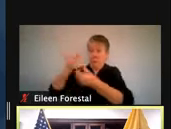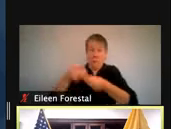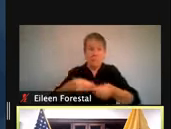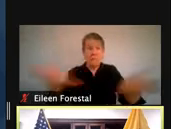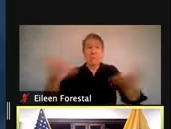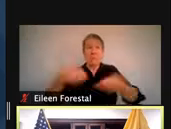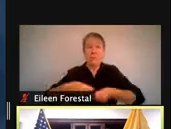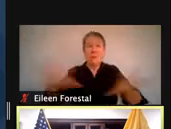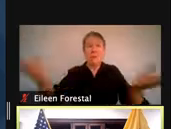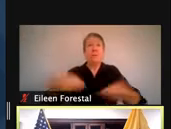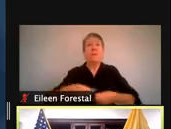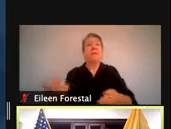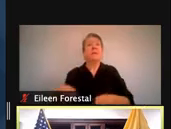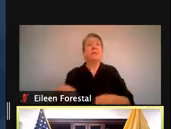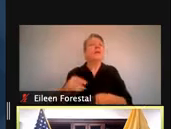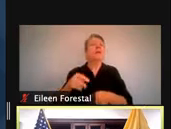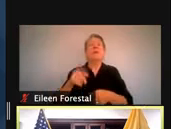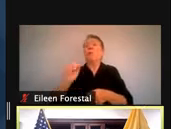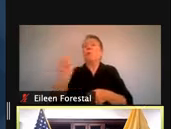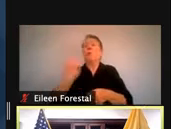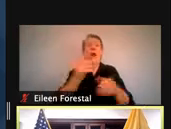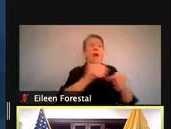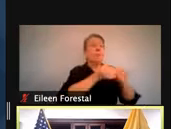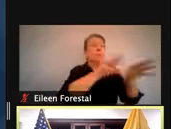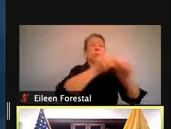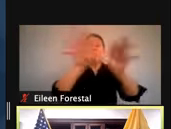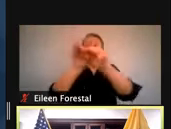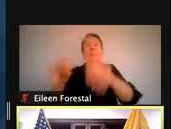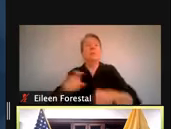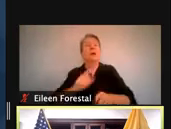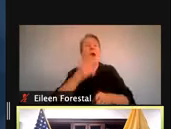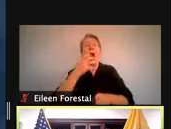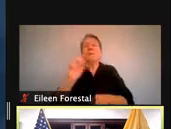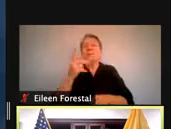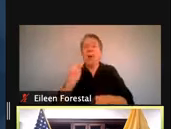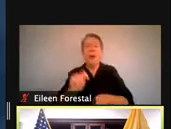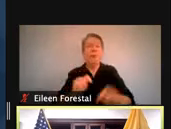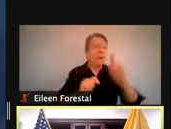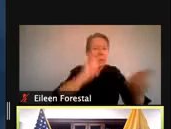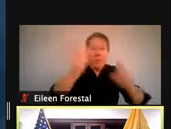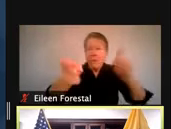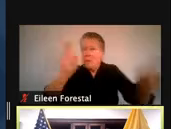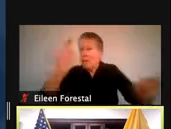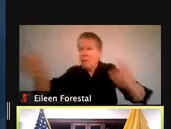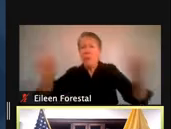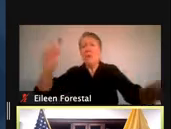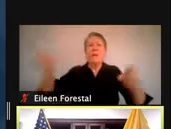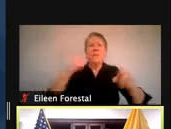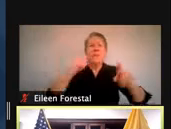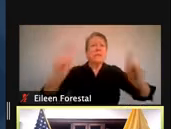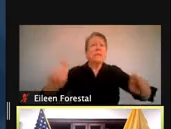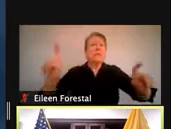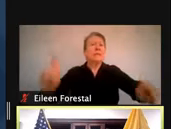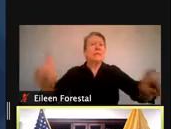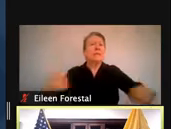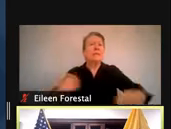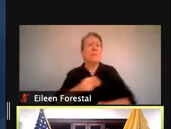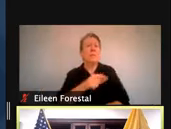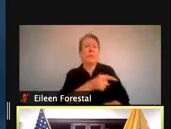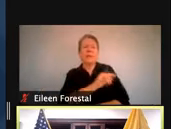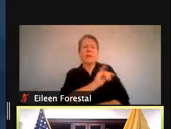centers, and schools. Judy and her team continue their work alongside our local public health